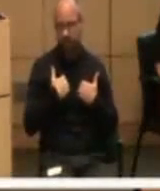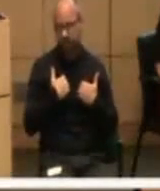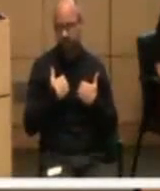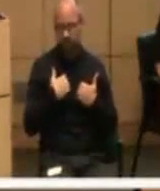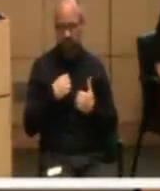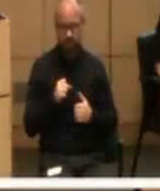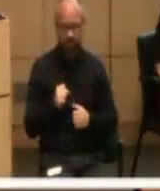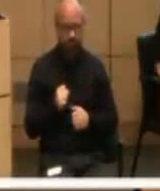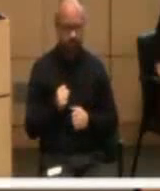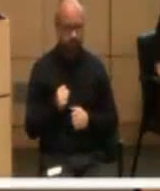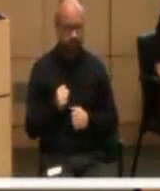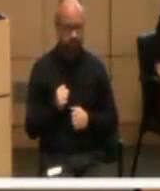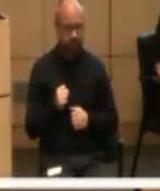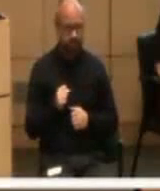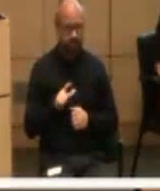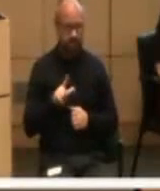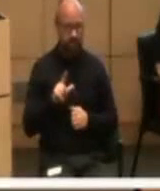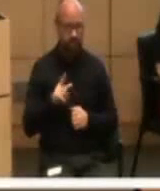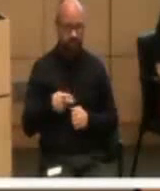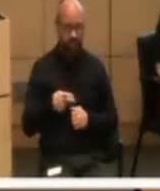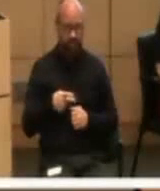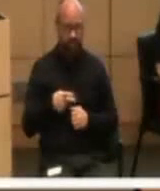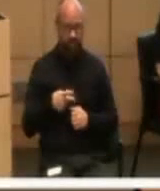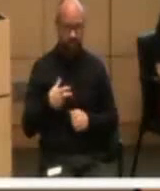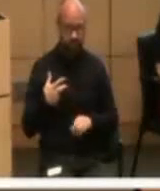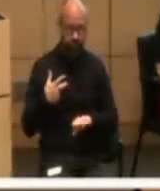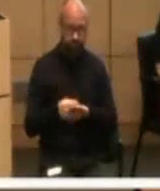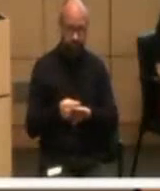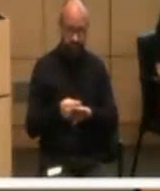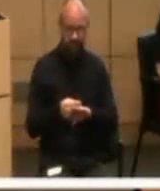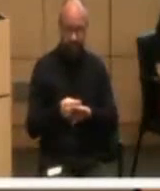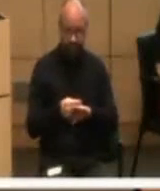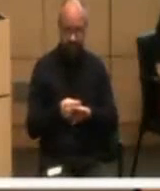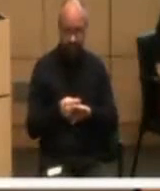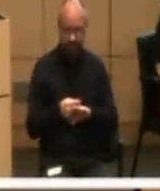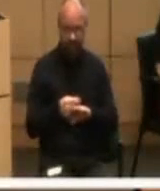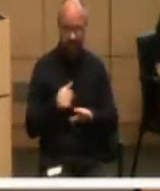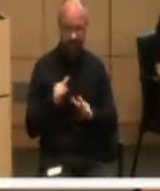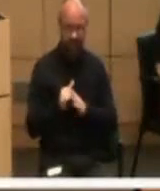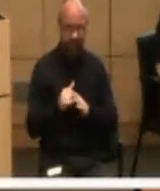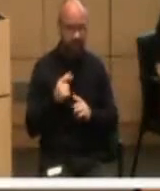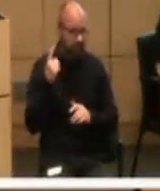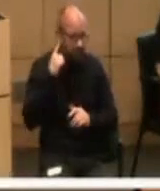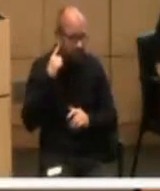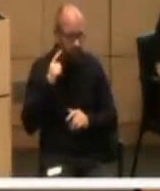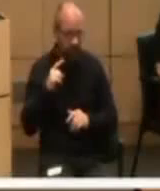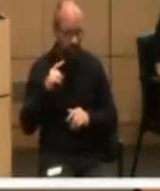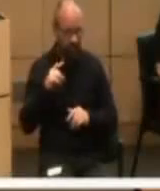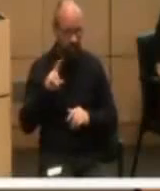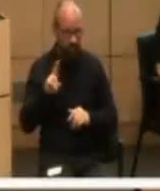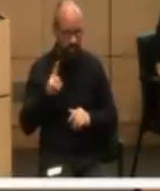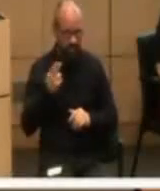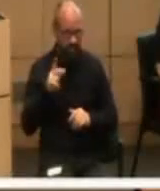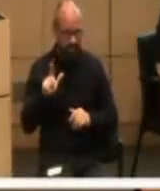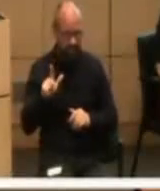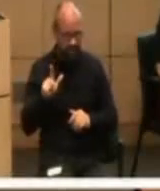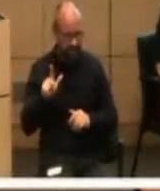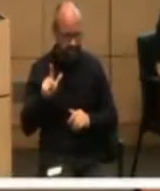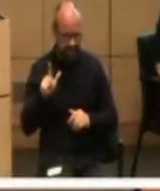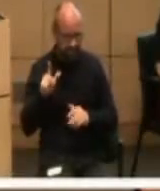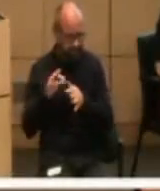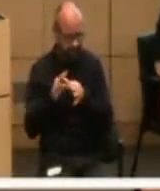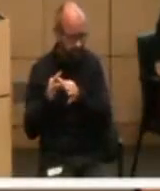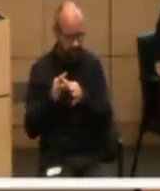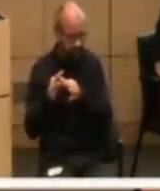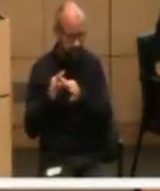shunts are at risk for unilateral hearing loss, ipsilateral to the side of the hearing loss. I could never understand that.